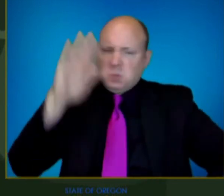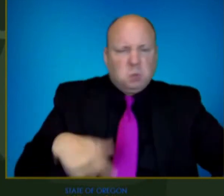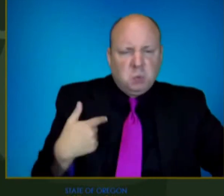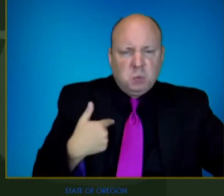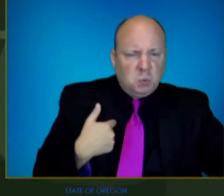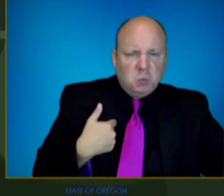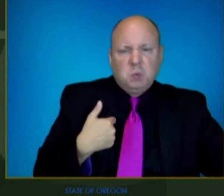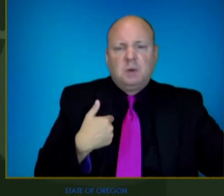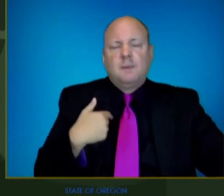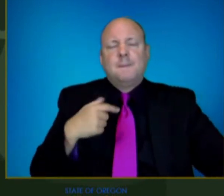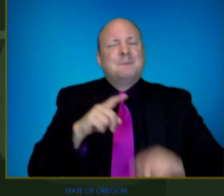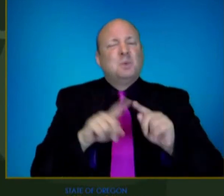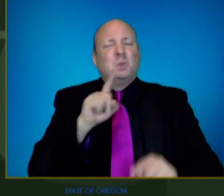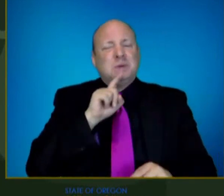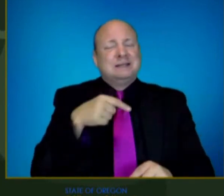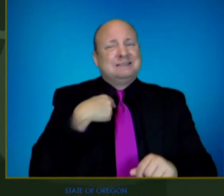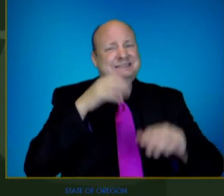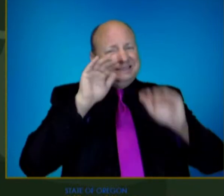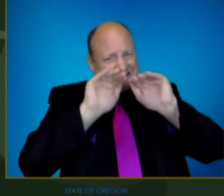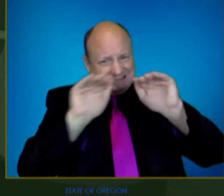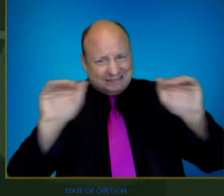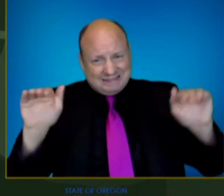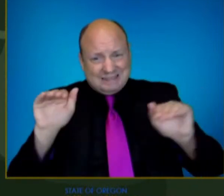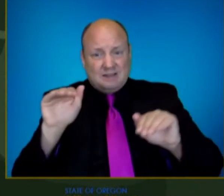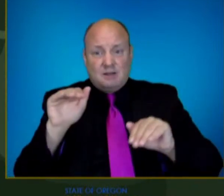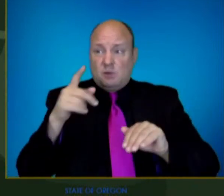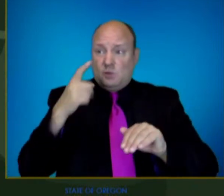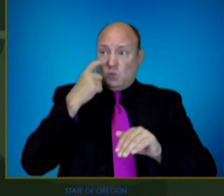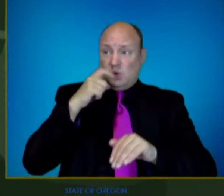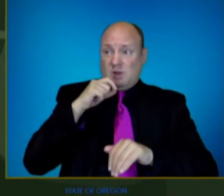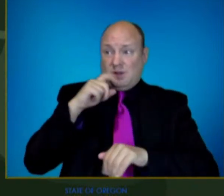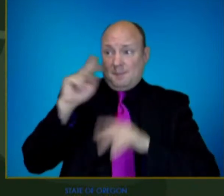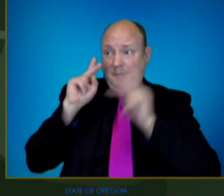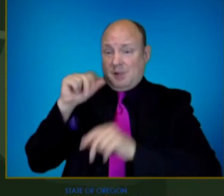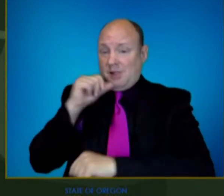throughout to say people who aren't vaccinated should wear masks, and it just wasn't happening.